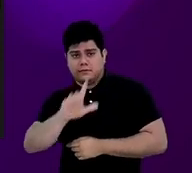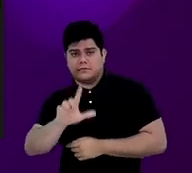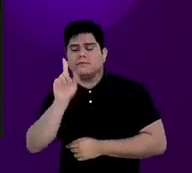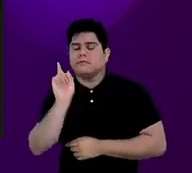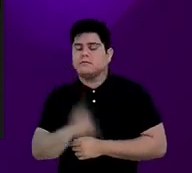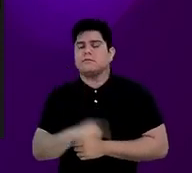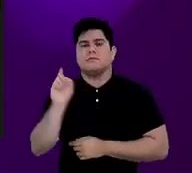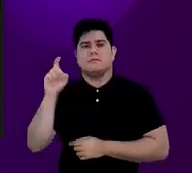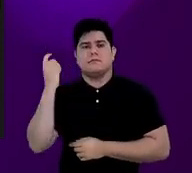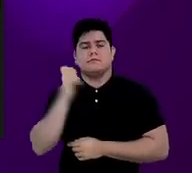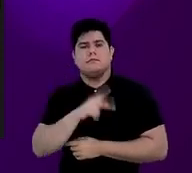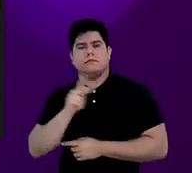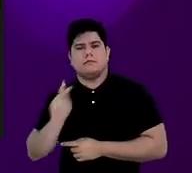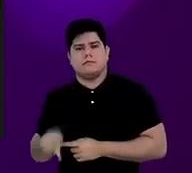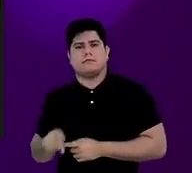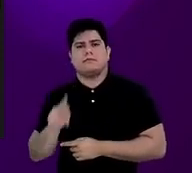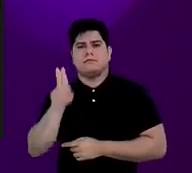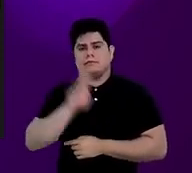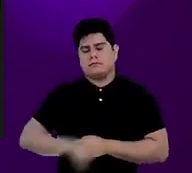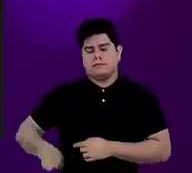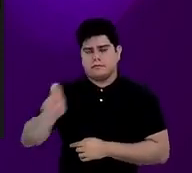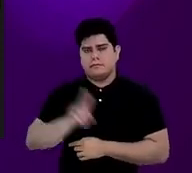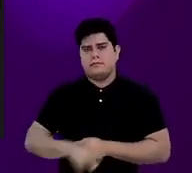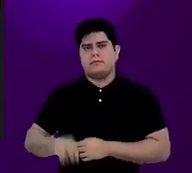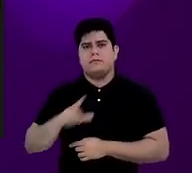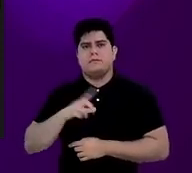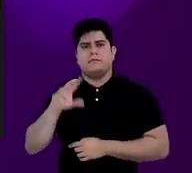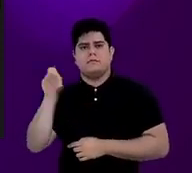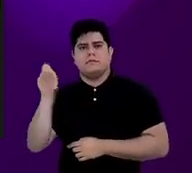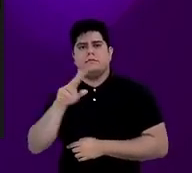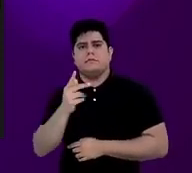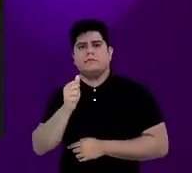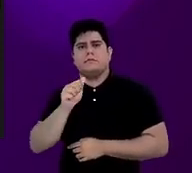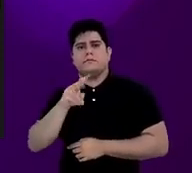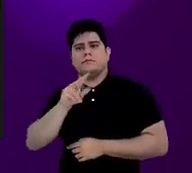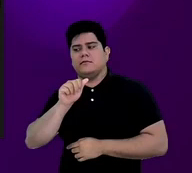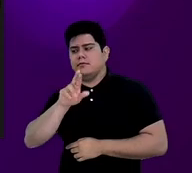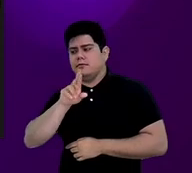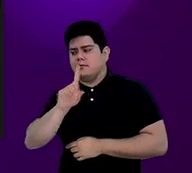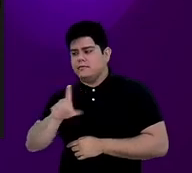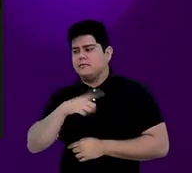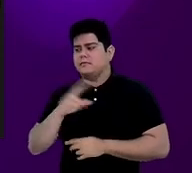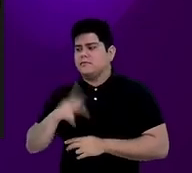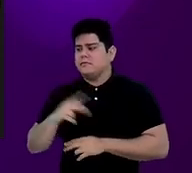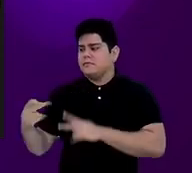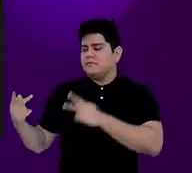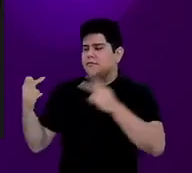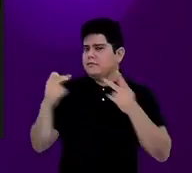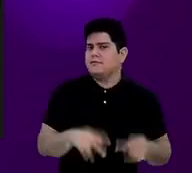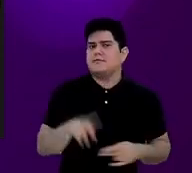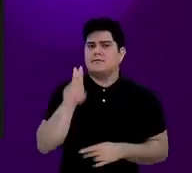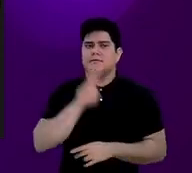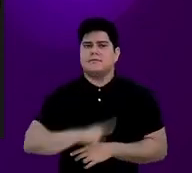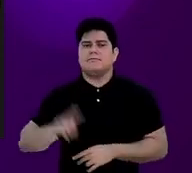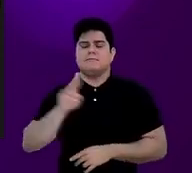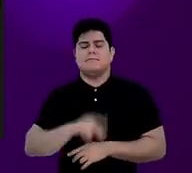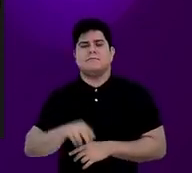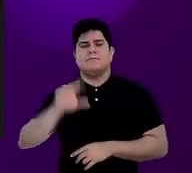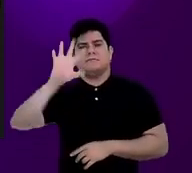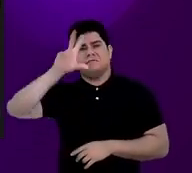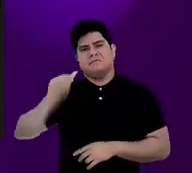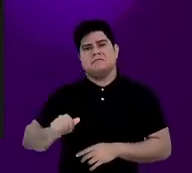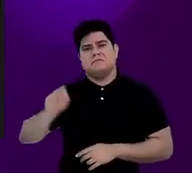States, and a professor visiting Joanesburgo University. Thank you, Marcelo. Welcome. Tell